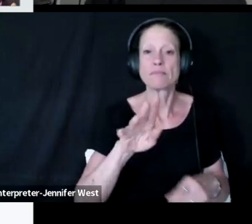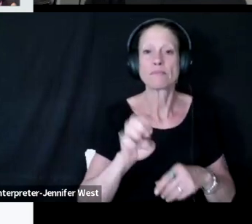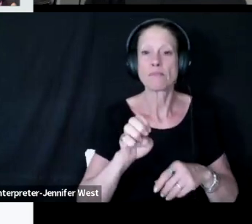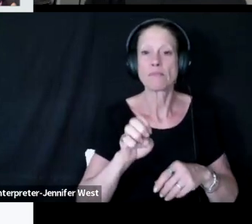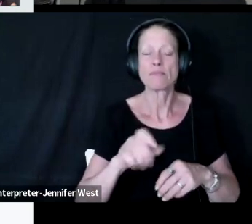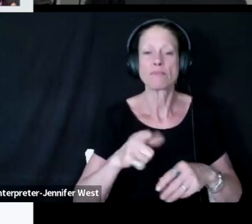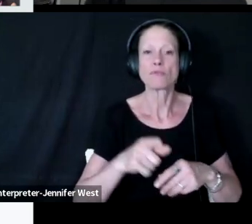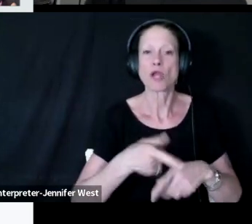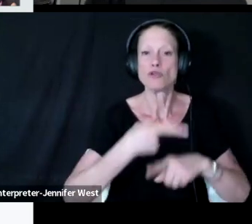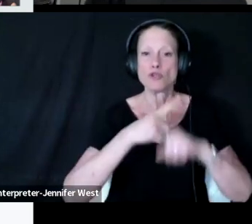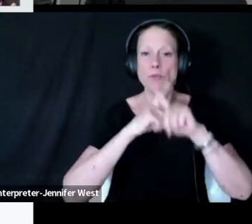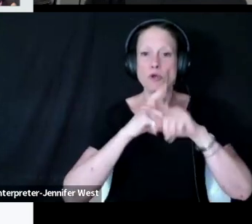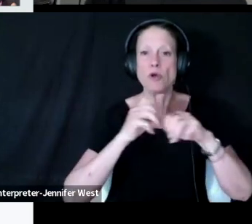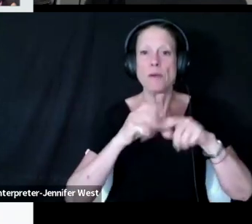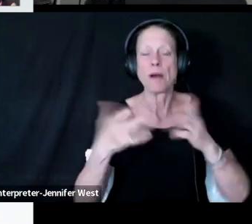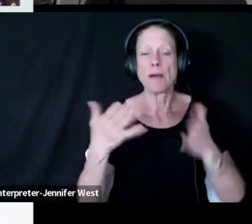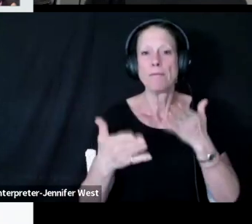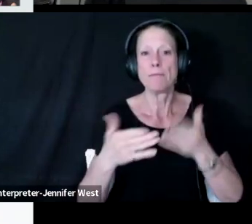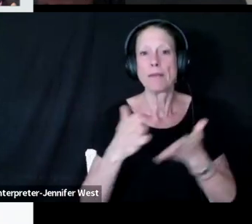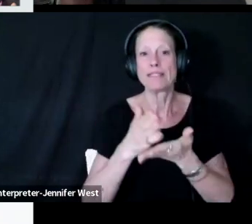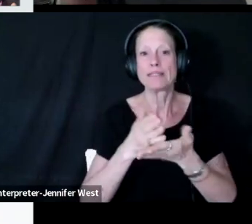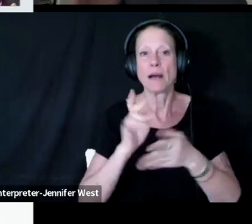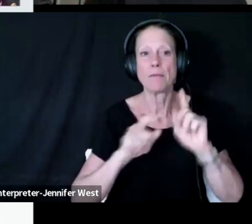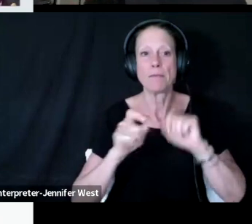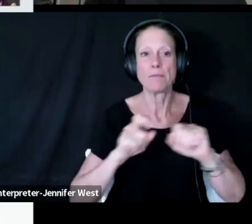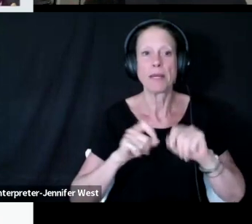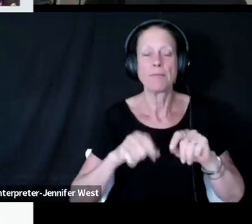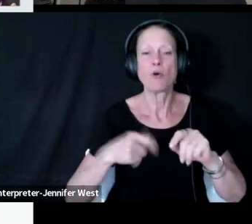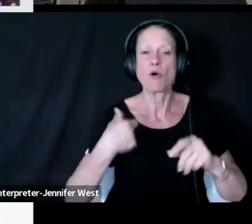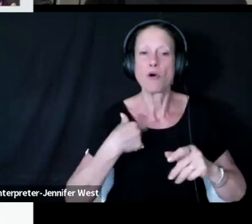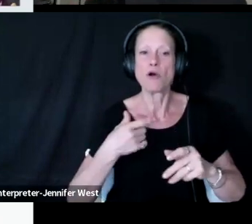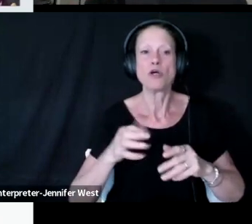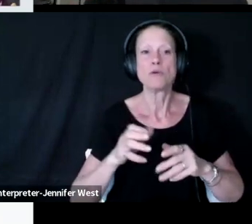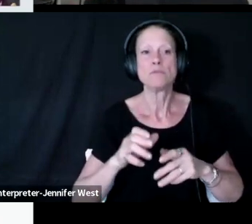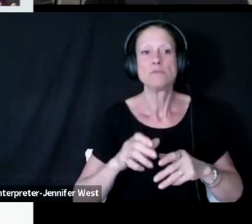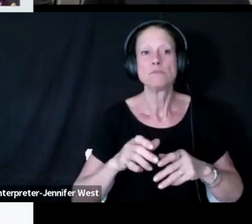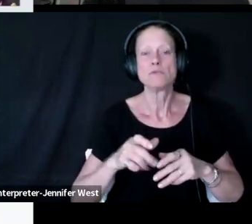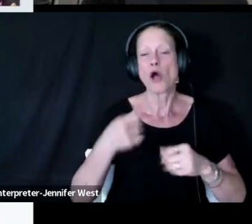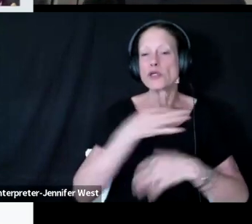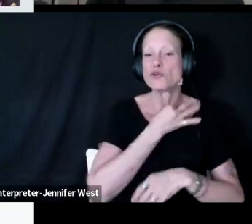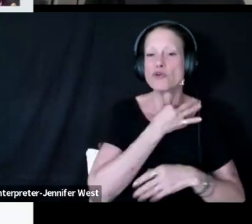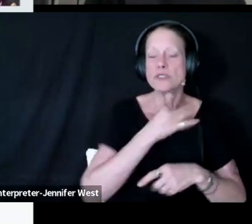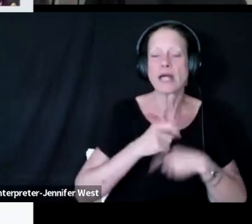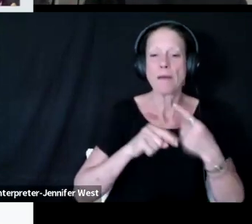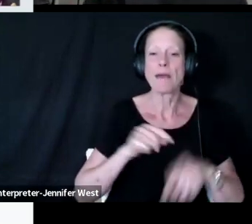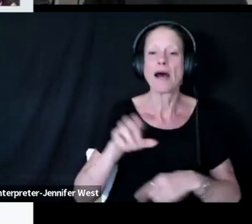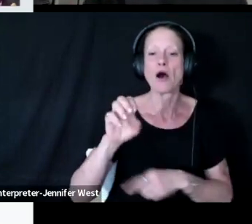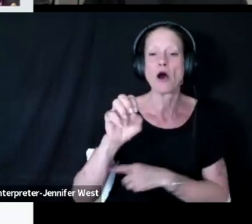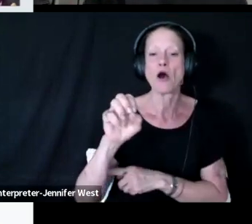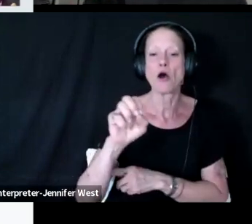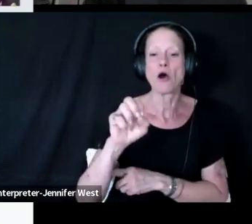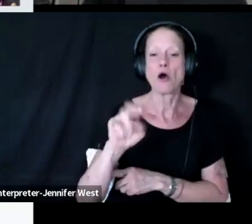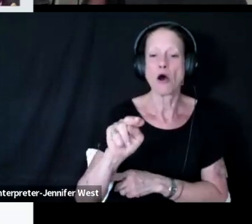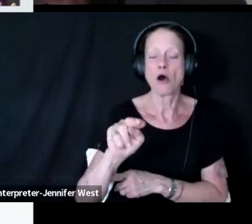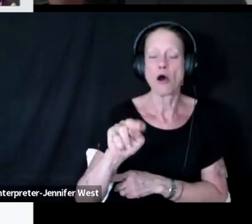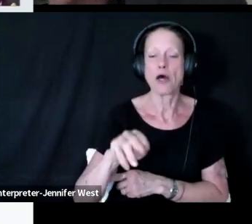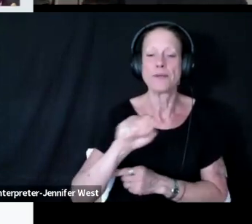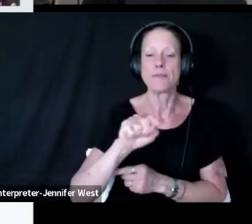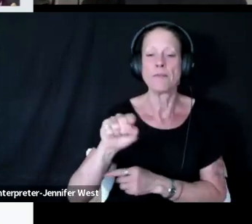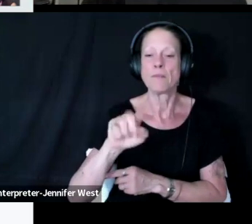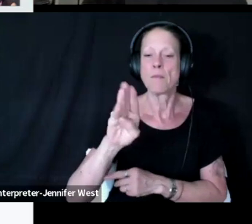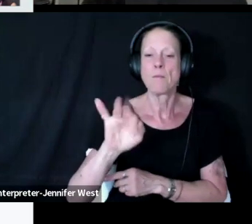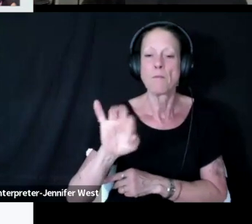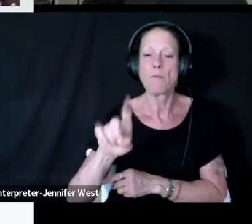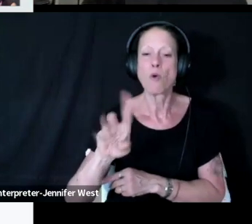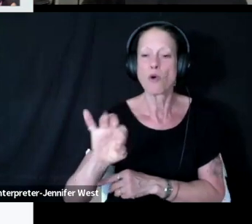walk people through the onboarding that Debbie does. She's kind of takes care of all client relations and